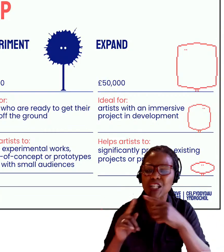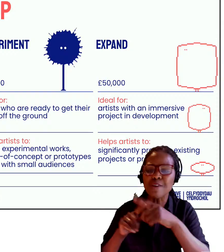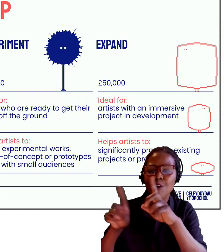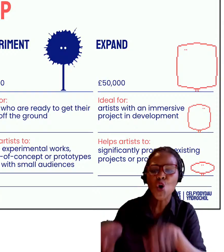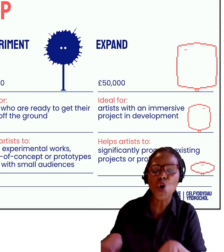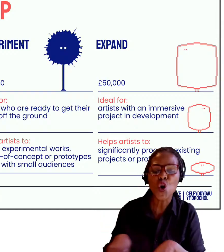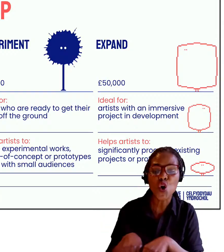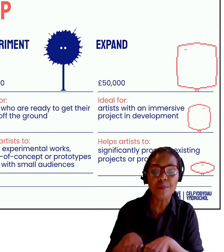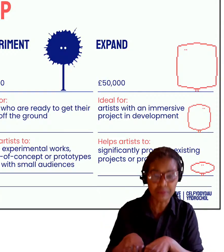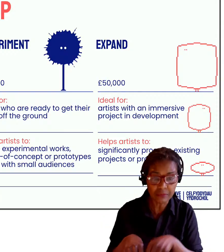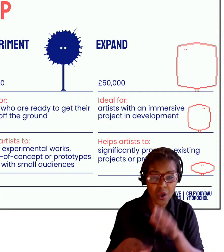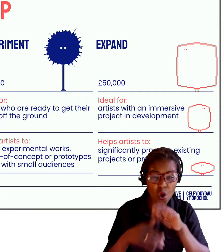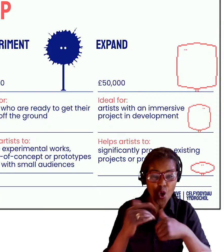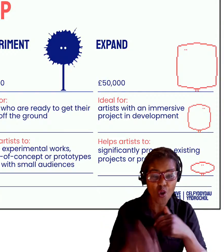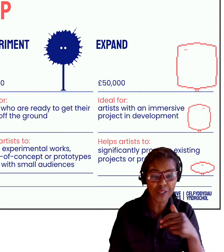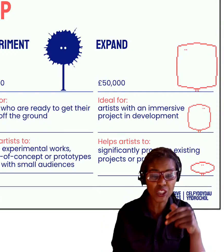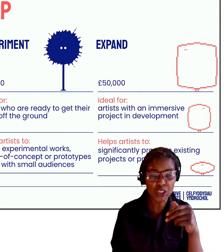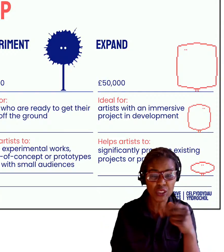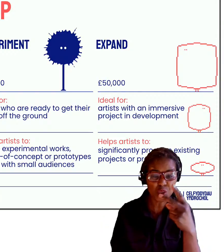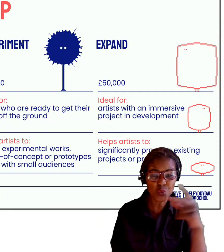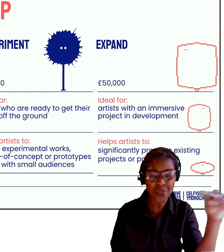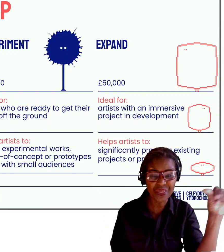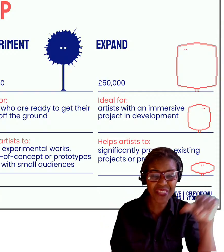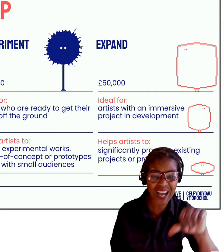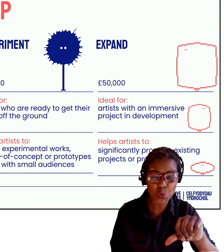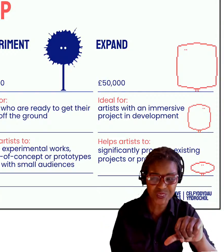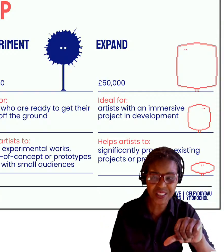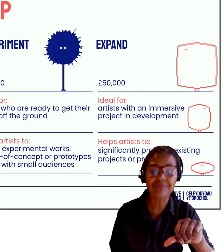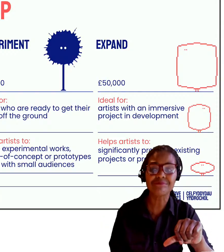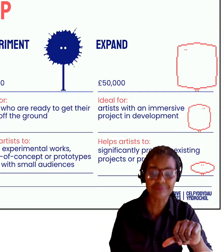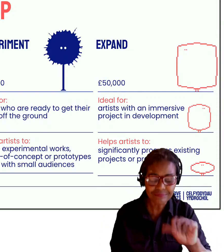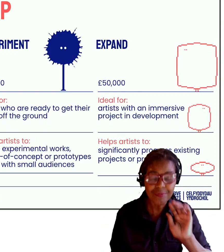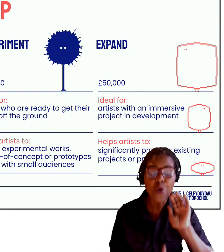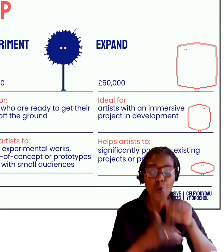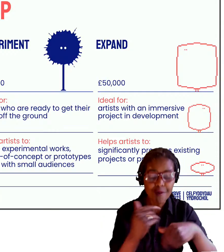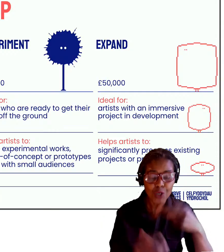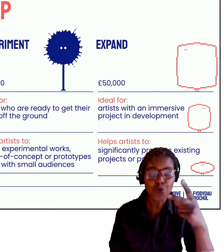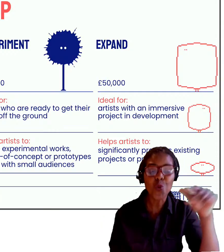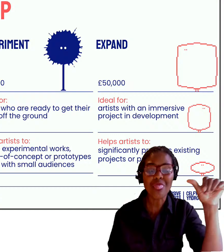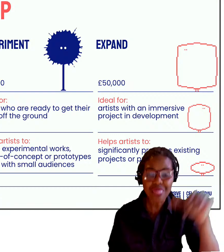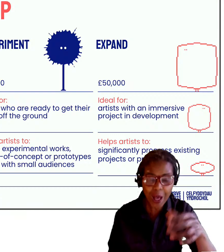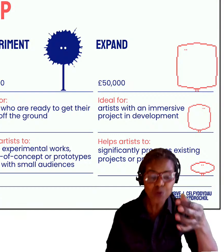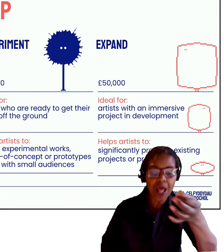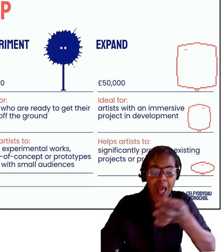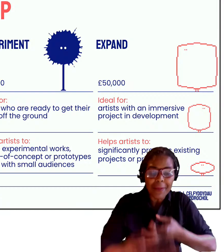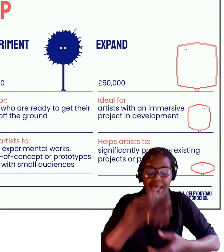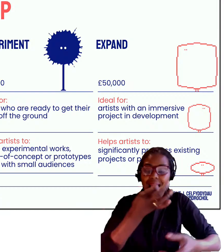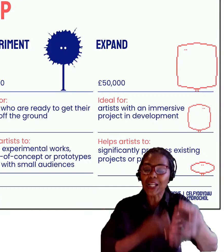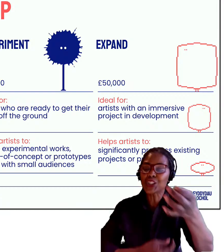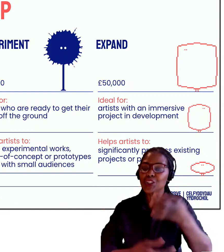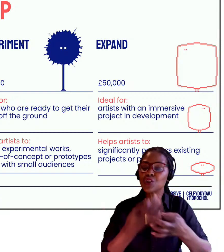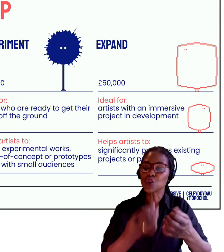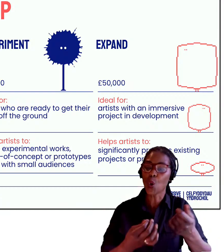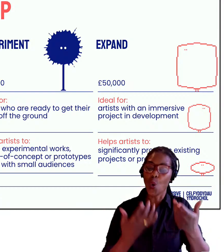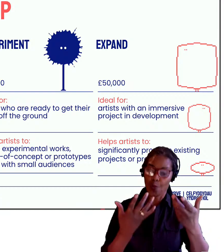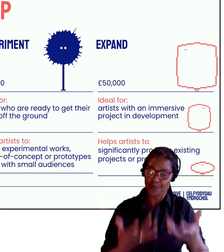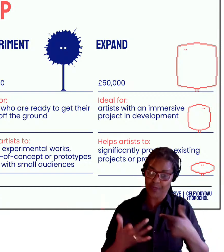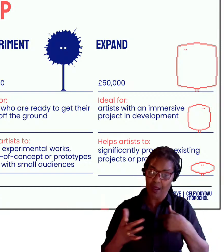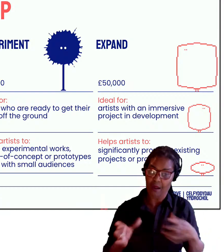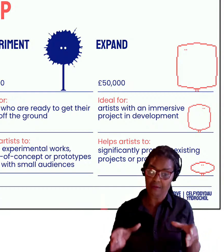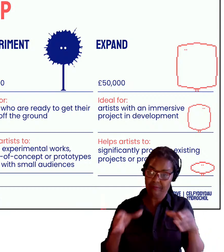fun Christmas. And this spring we announced our first cohort of 83 supported